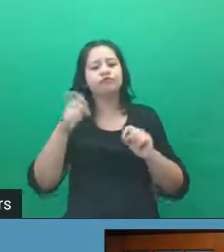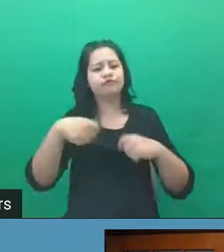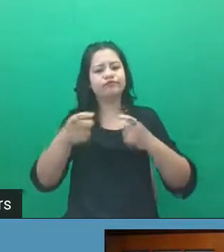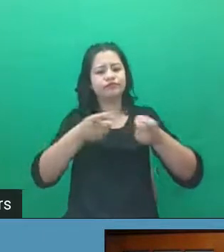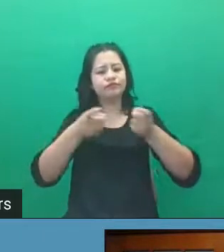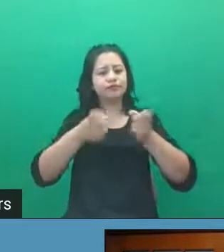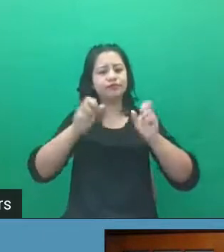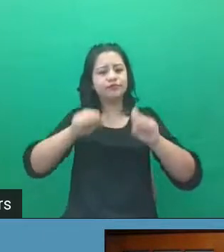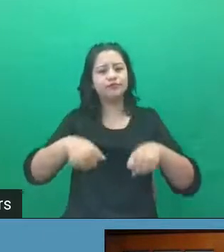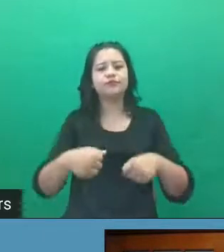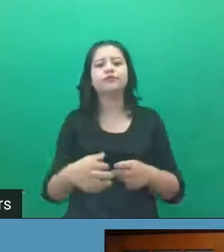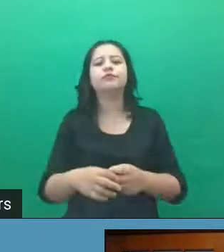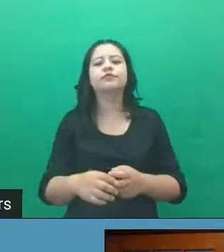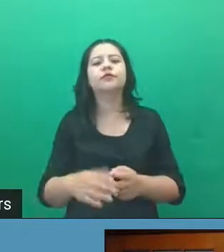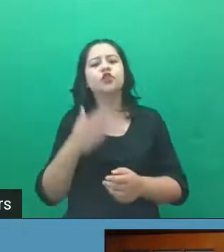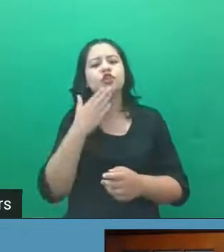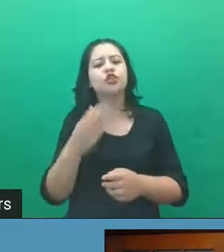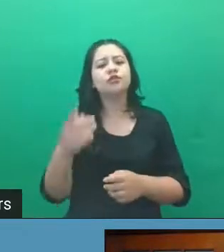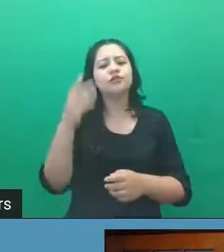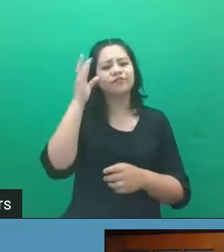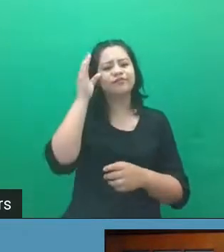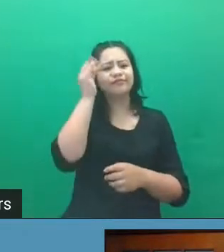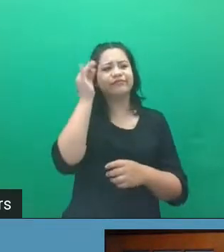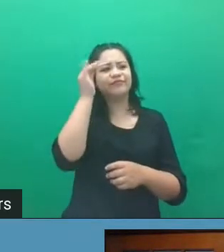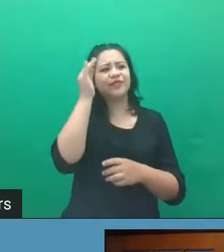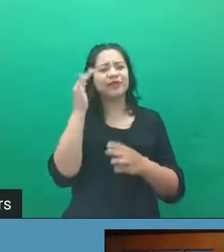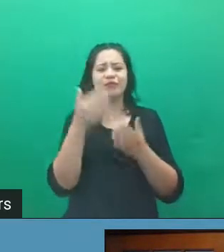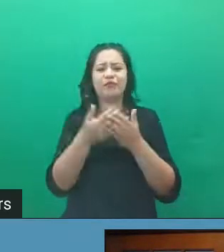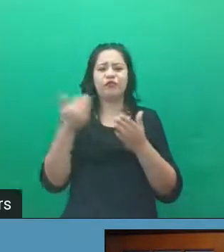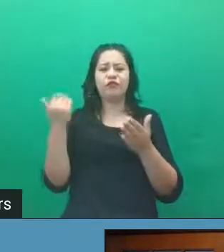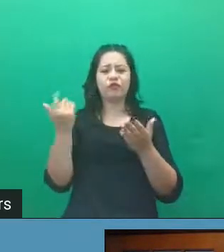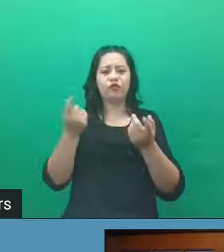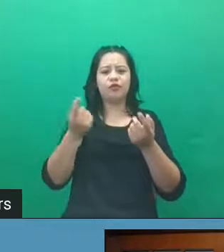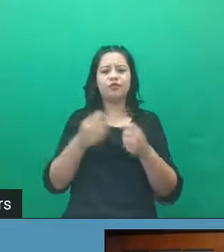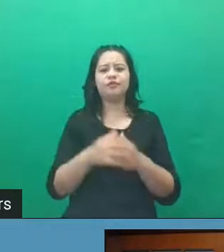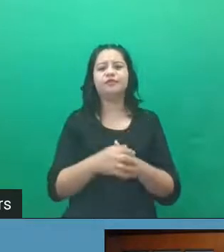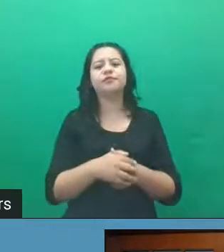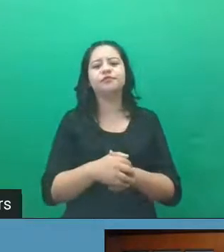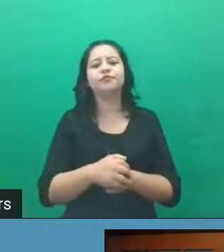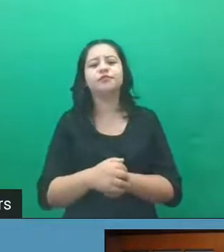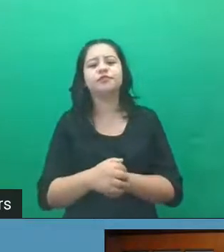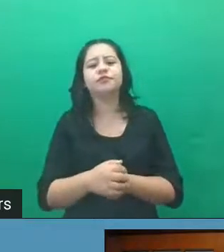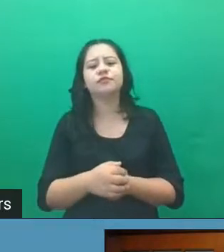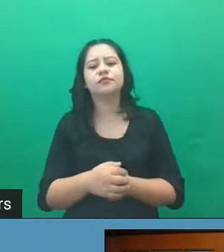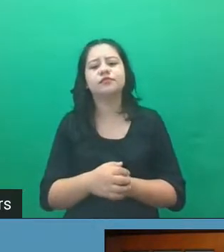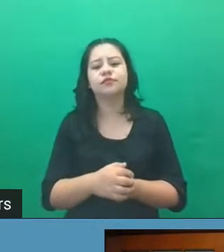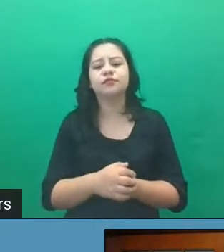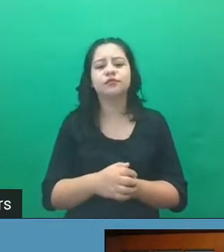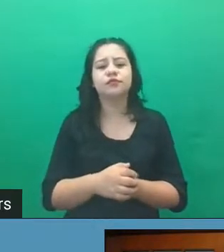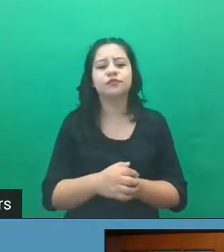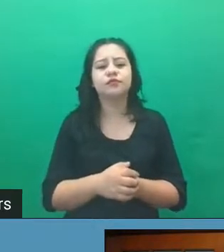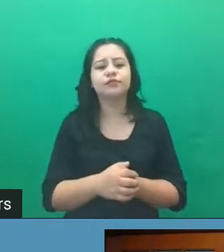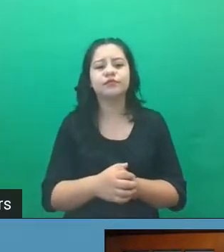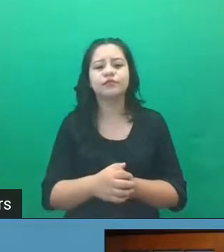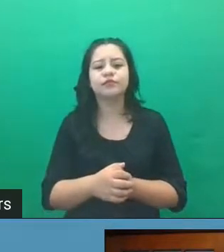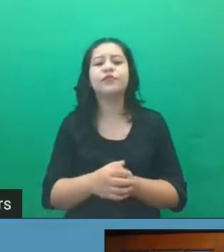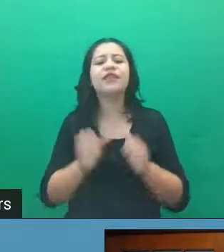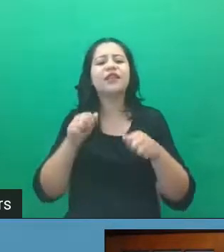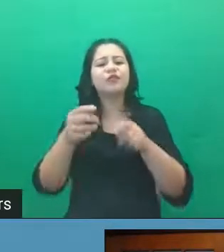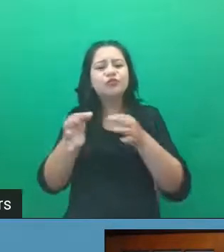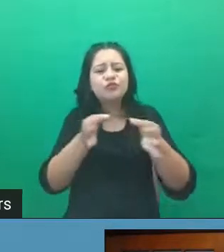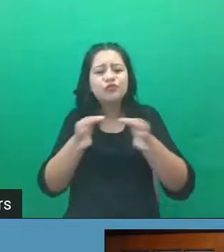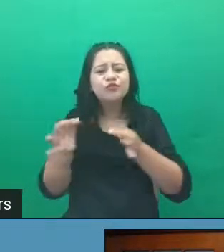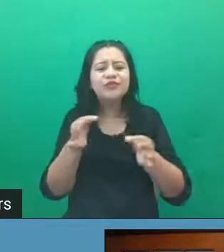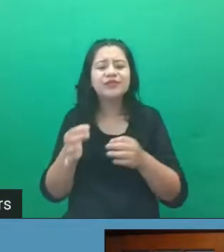good to be very thoughtful on how you develop your process documents. Well, explain for us the difference